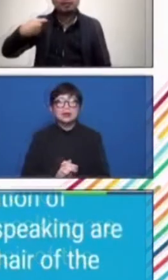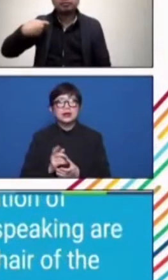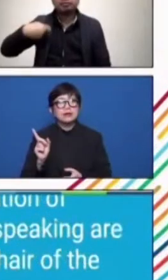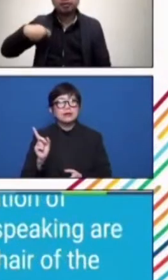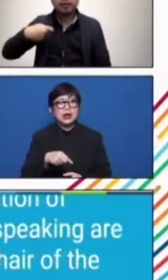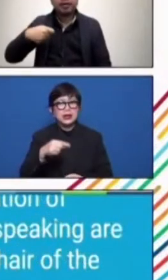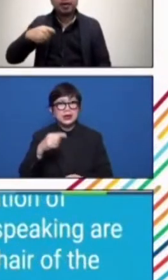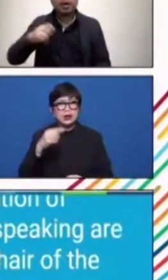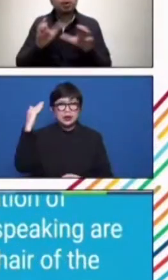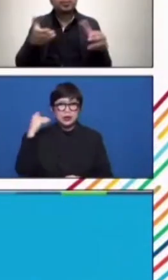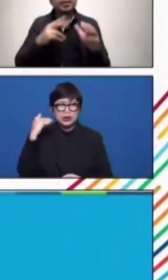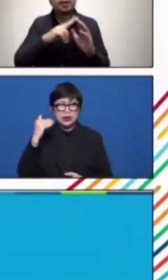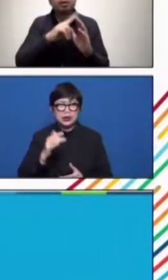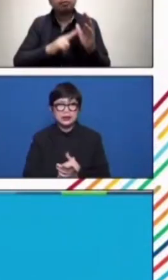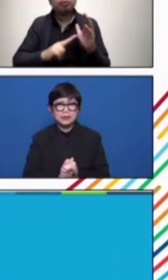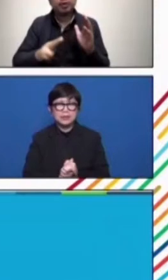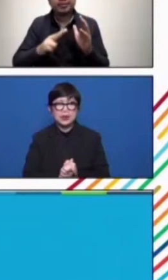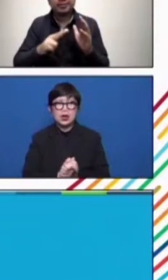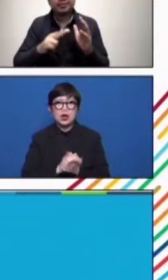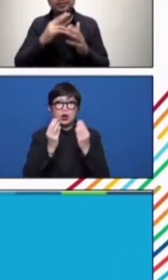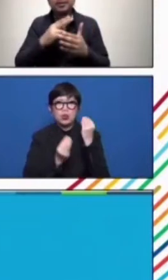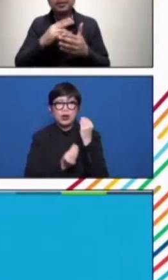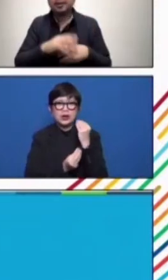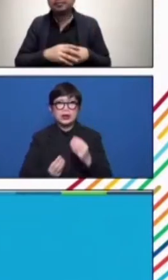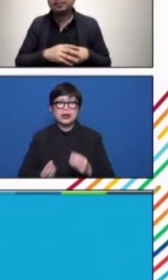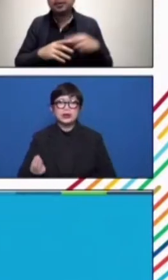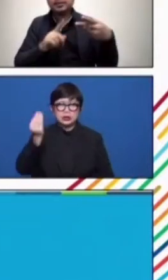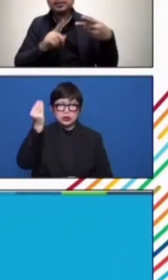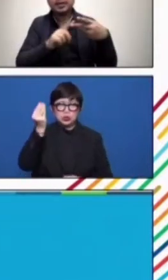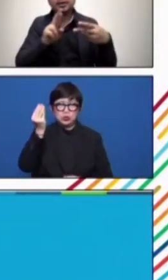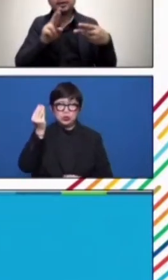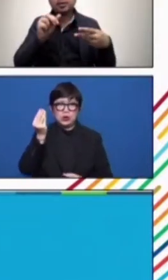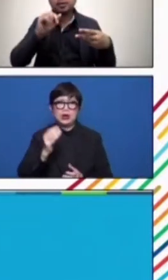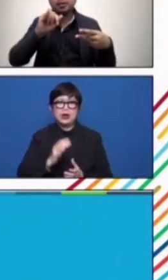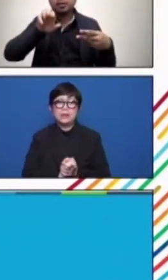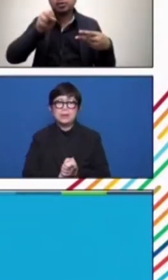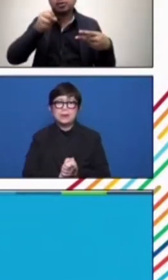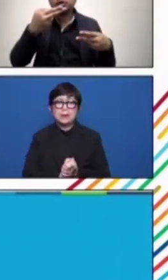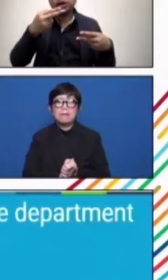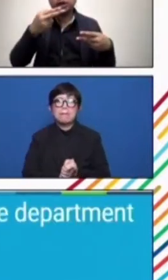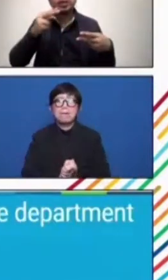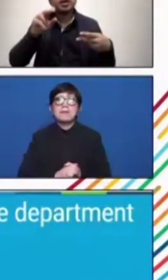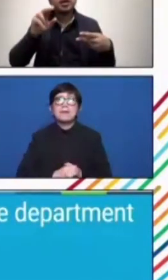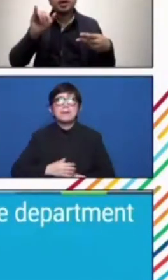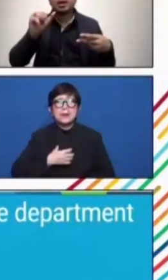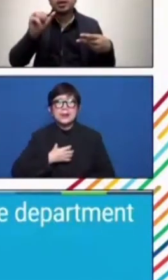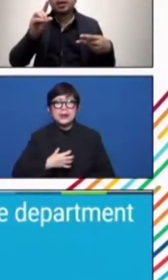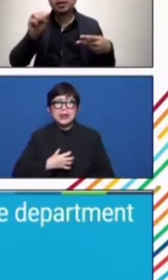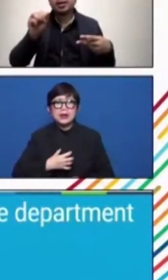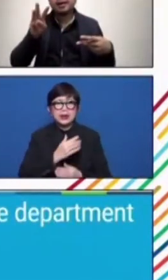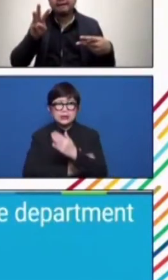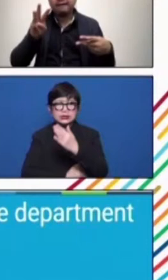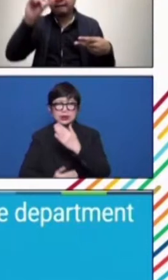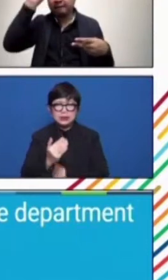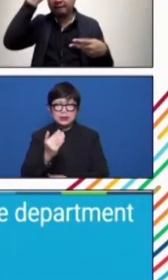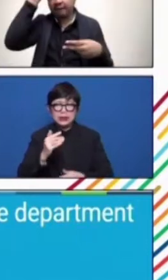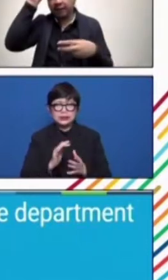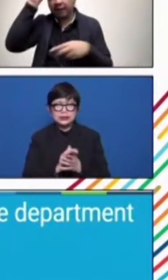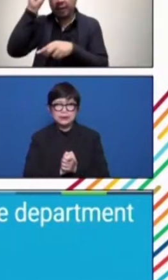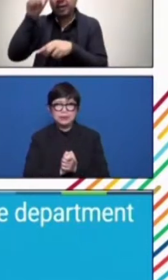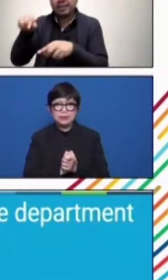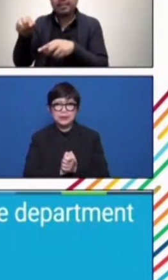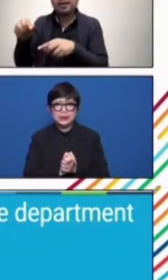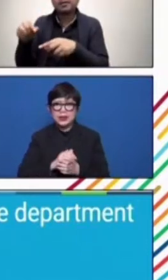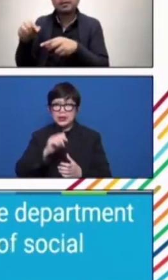secondly Mr rajas Kumar yadav from India who's joint Secretary of the Department of empowerment of persons with disabilities in the ministry of social